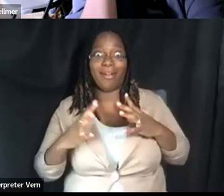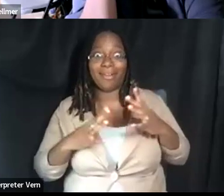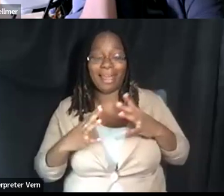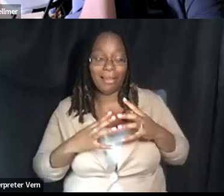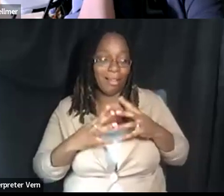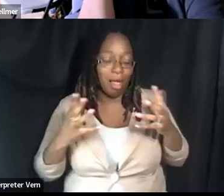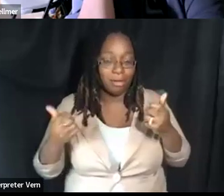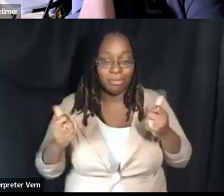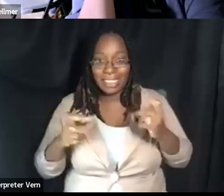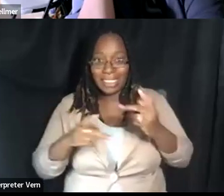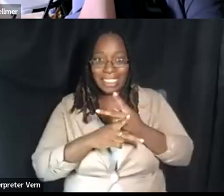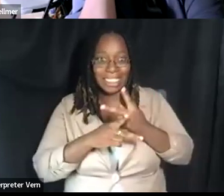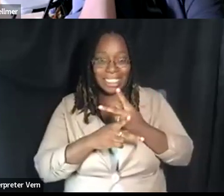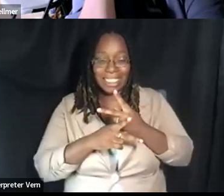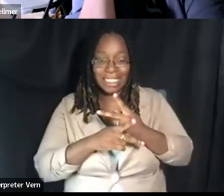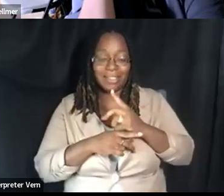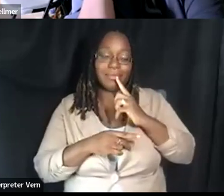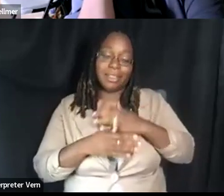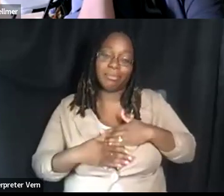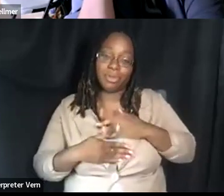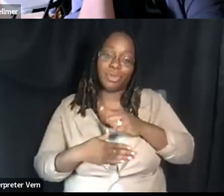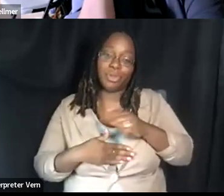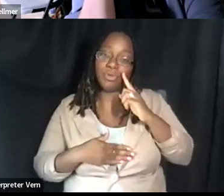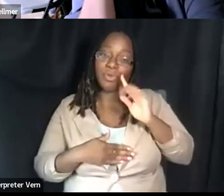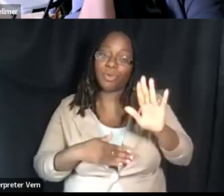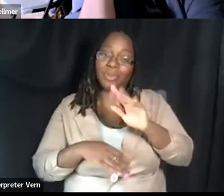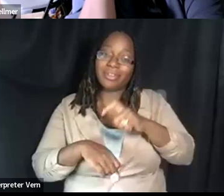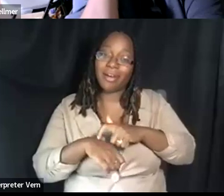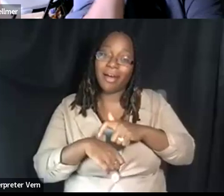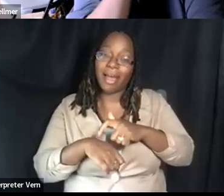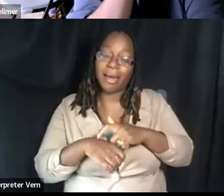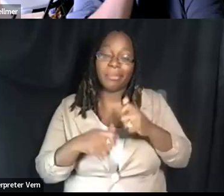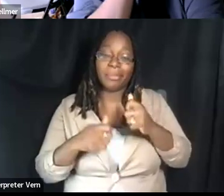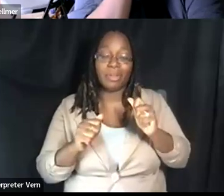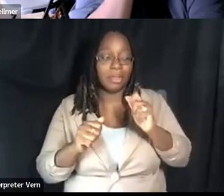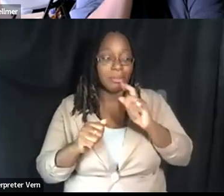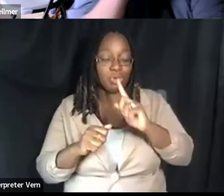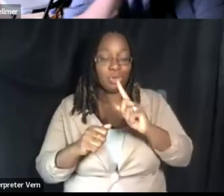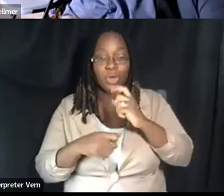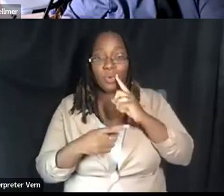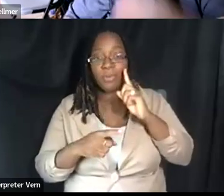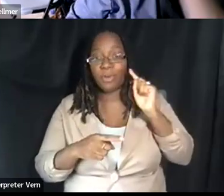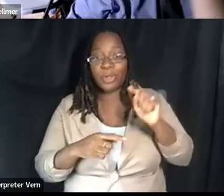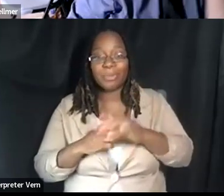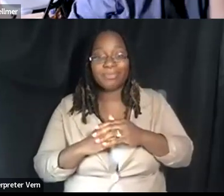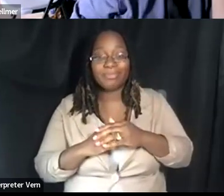make happen. So I appreciate everybody for your time, and go back and make this work for you. Have a great day.